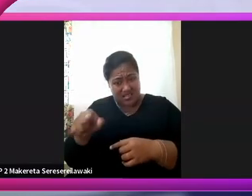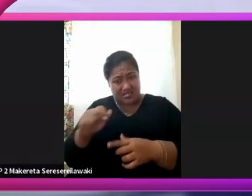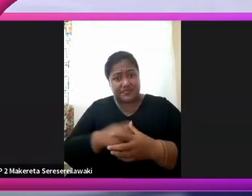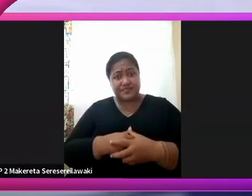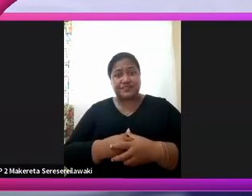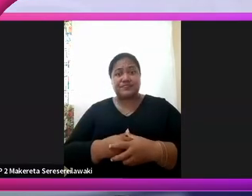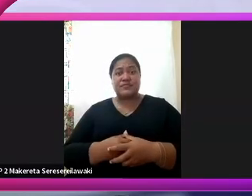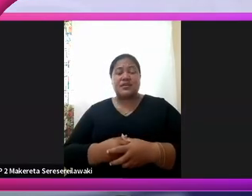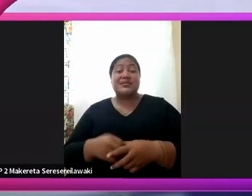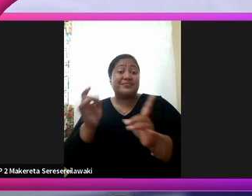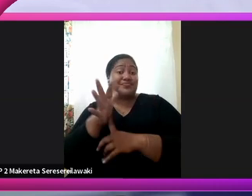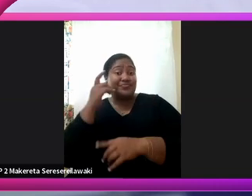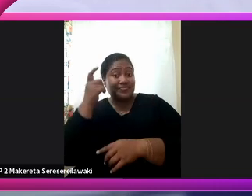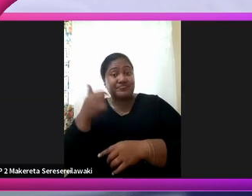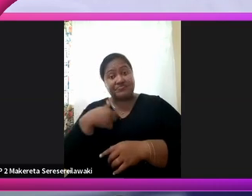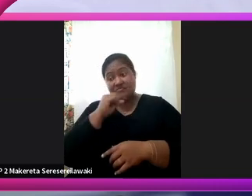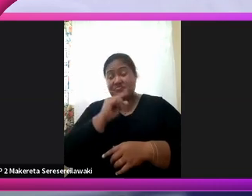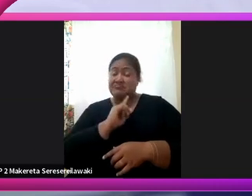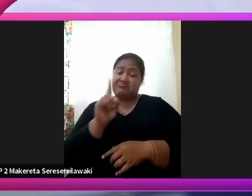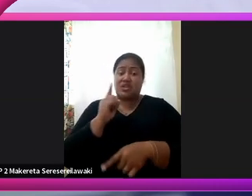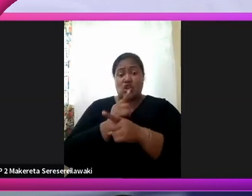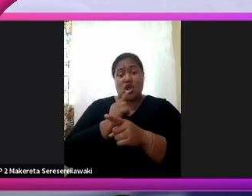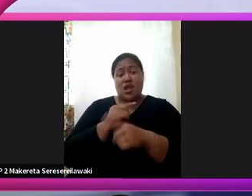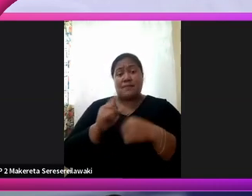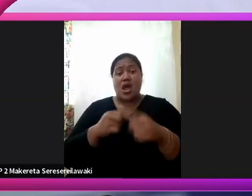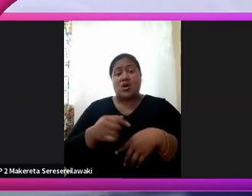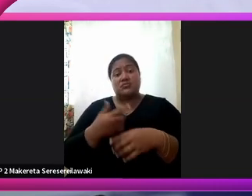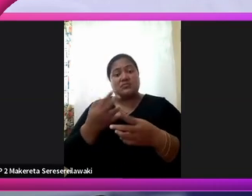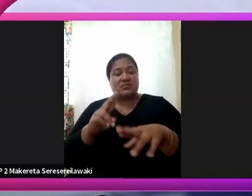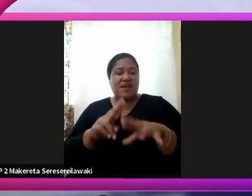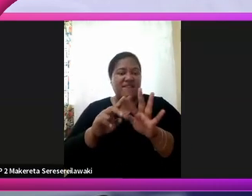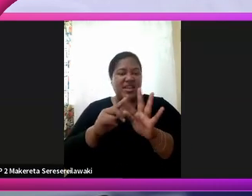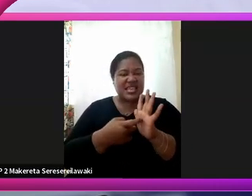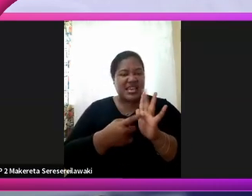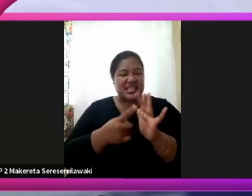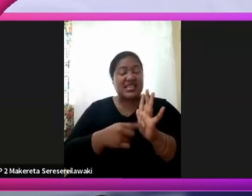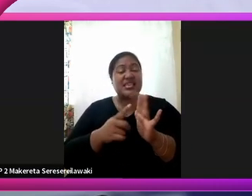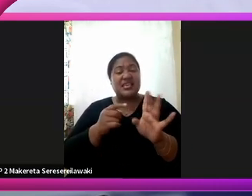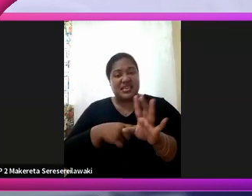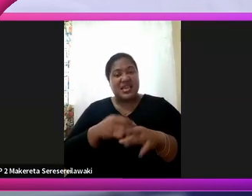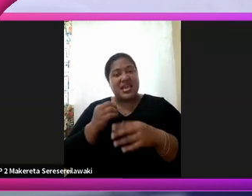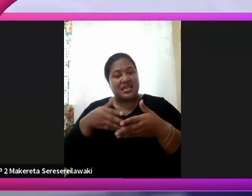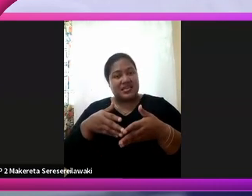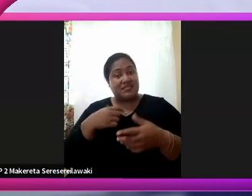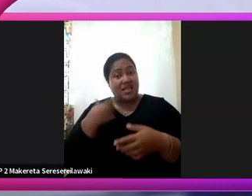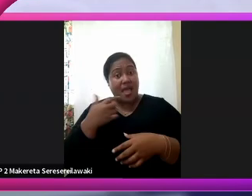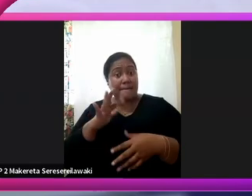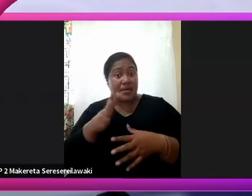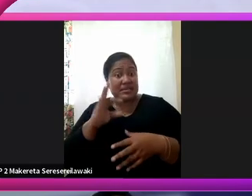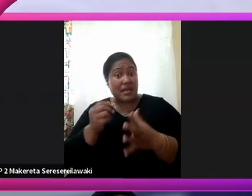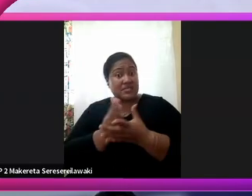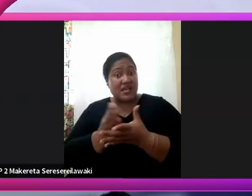care that I can go and talk about fertility care? Maybe some services in Oxfam Clinic at the back